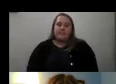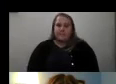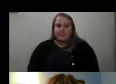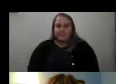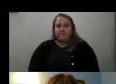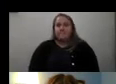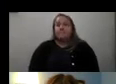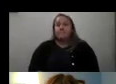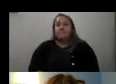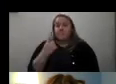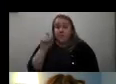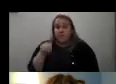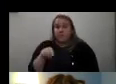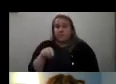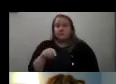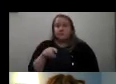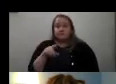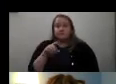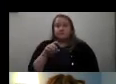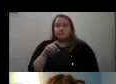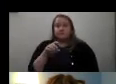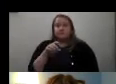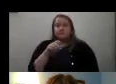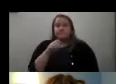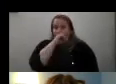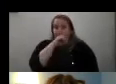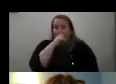One question, one of the first ones we got,